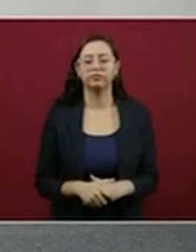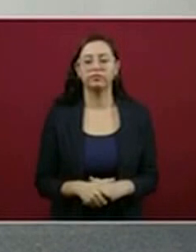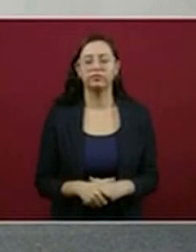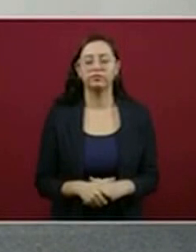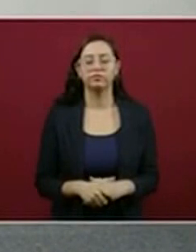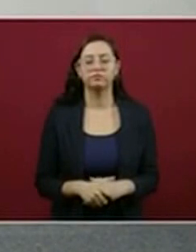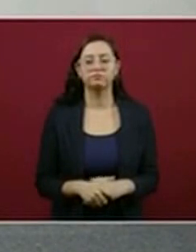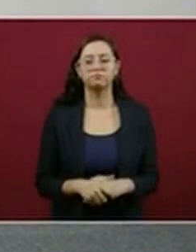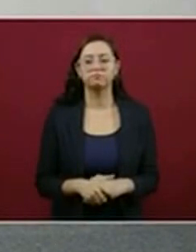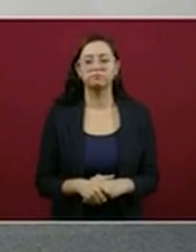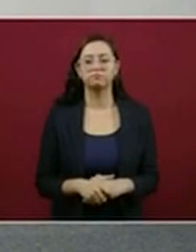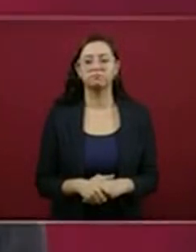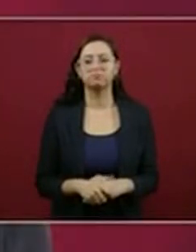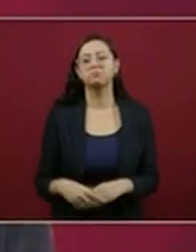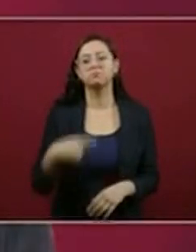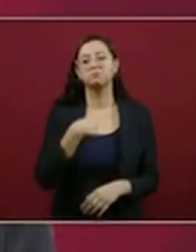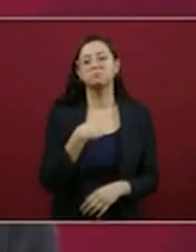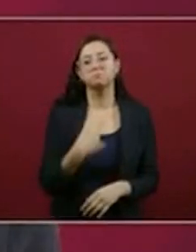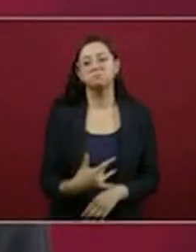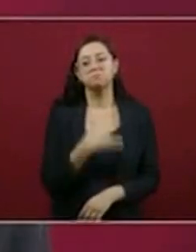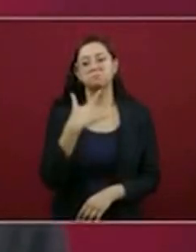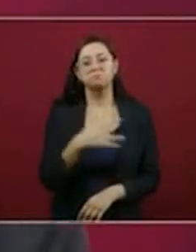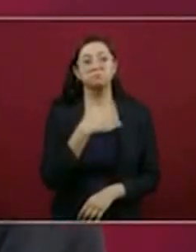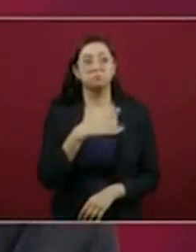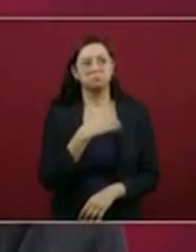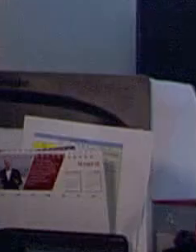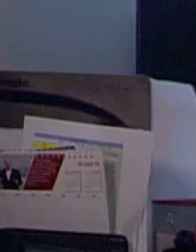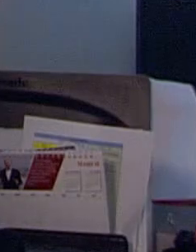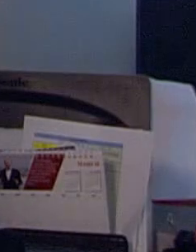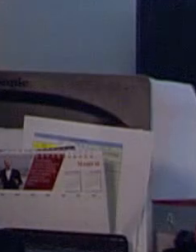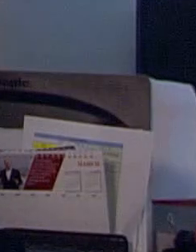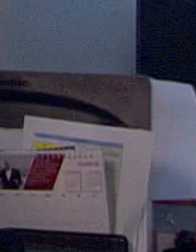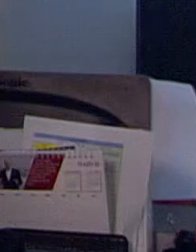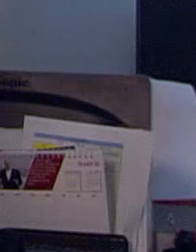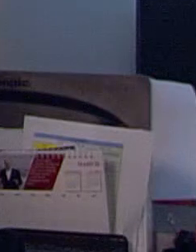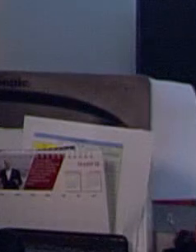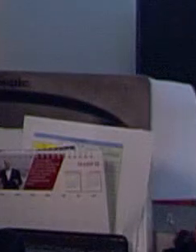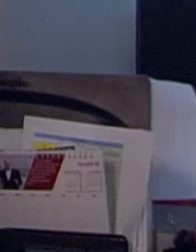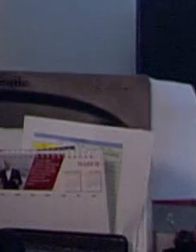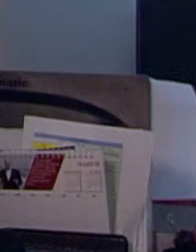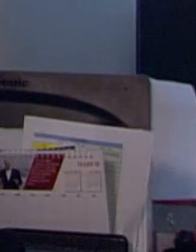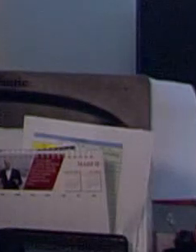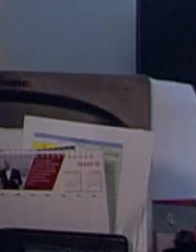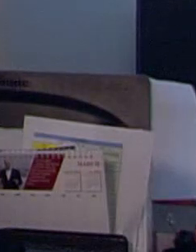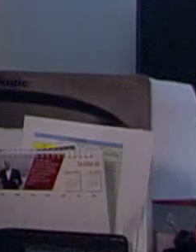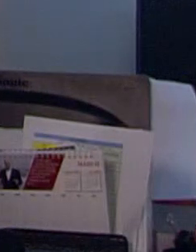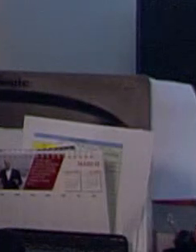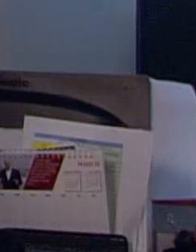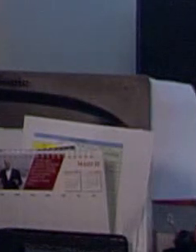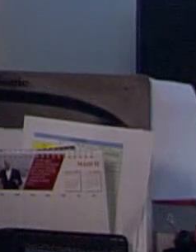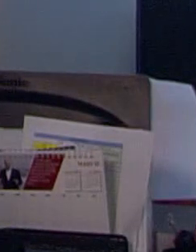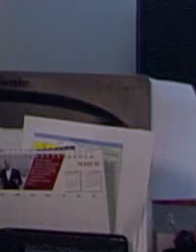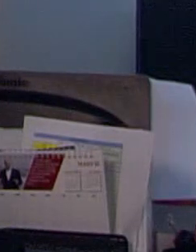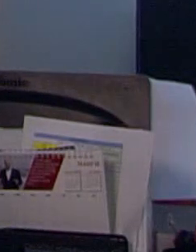of welfare. We want migration to be optional, not obligatory. Now, Trump has threatened to shut the border with Mexico in